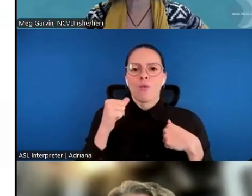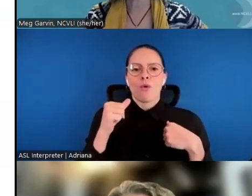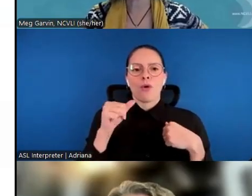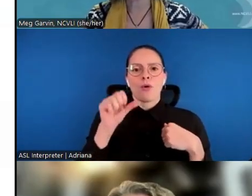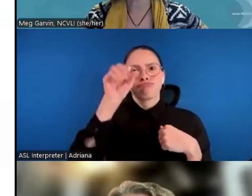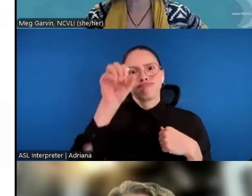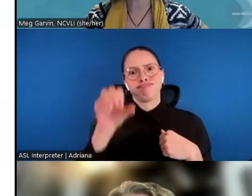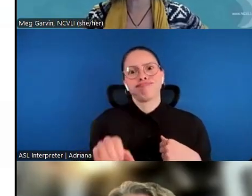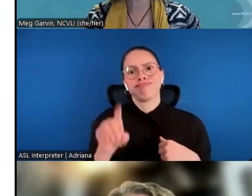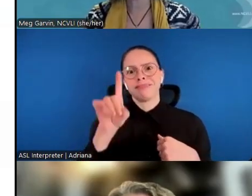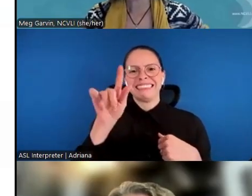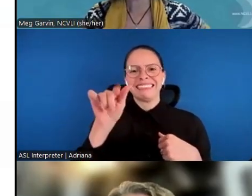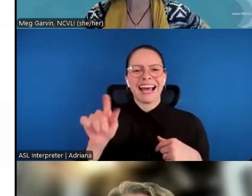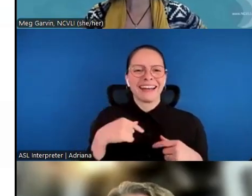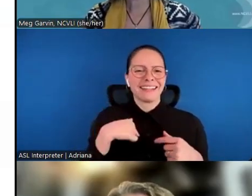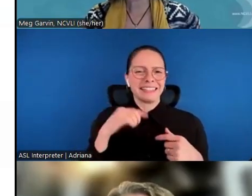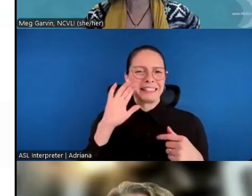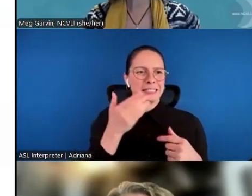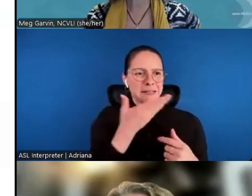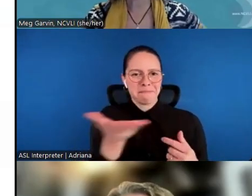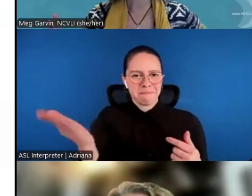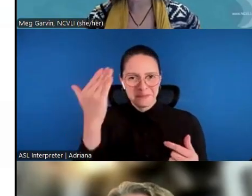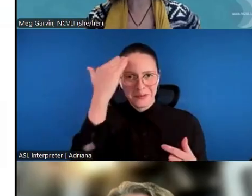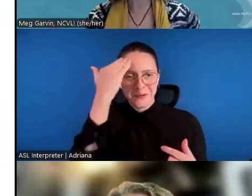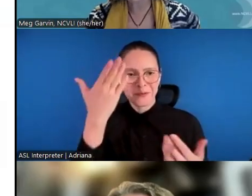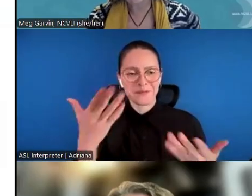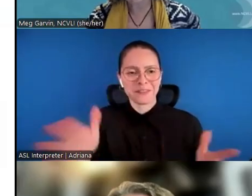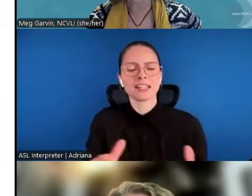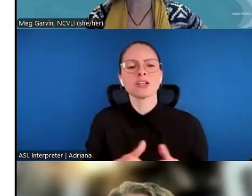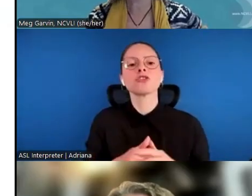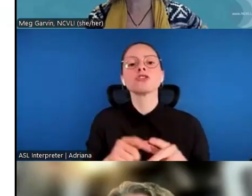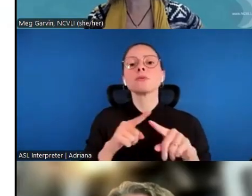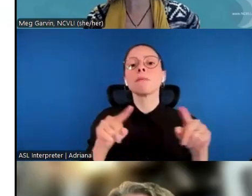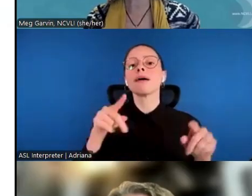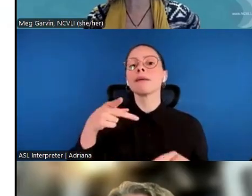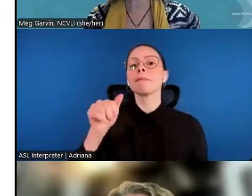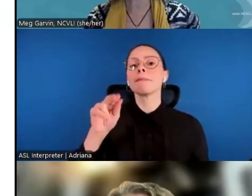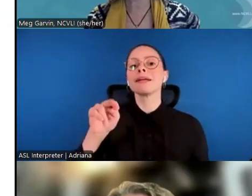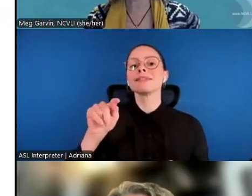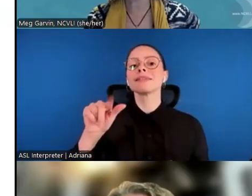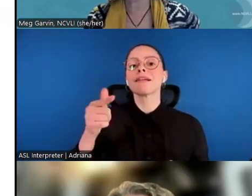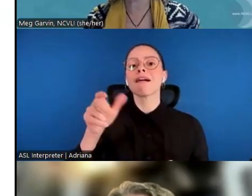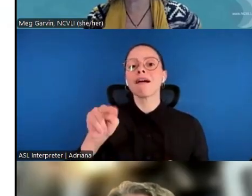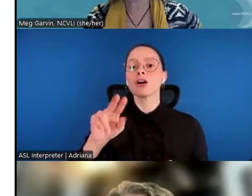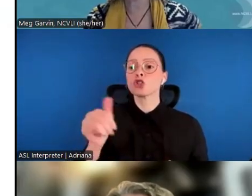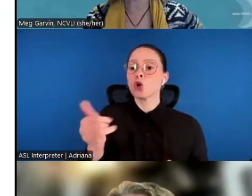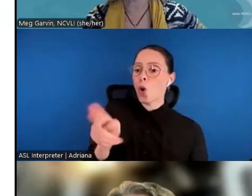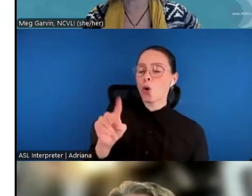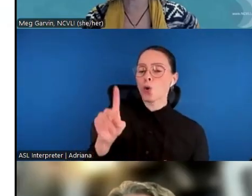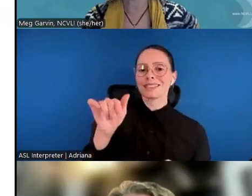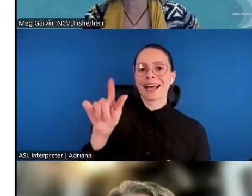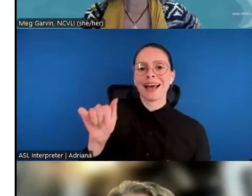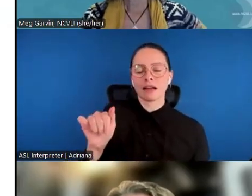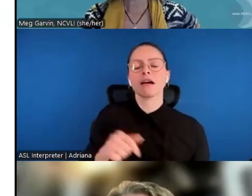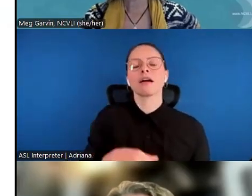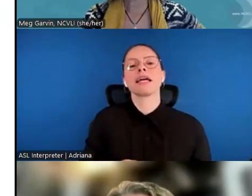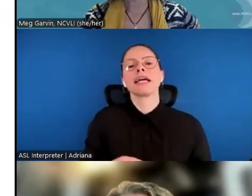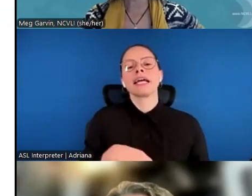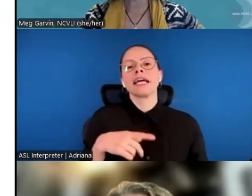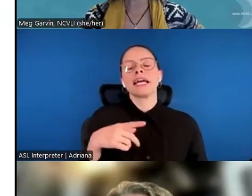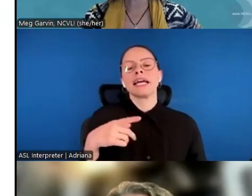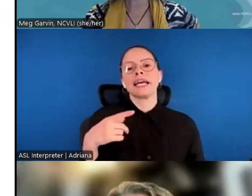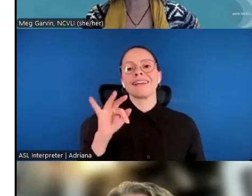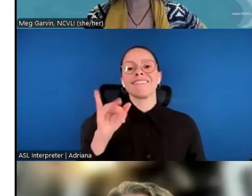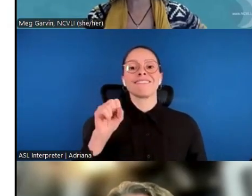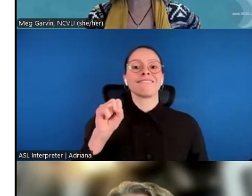who's here, we know a lot of this. But the Pentagon's own data shows that in FY fiscal year